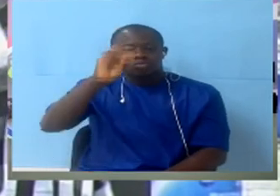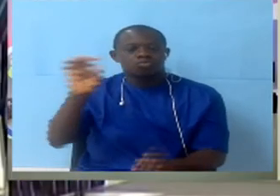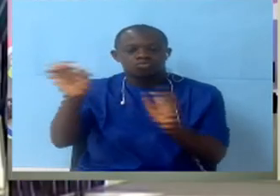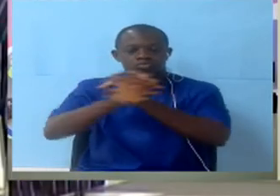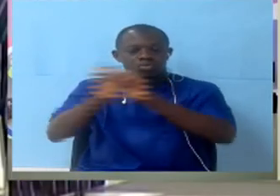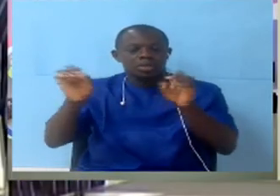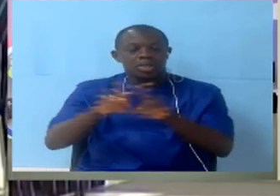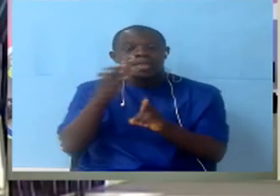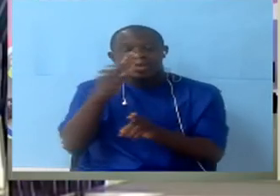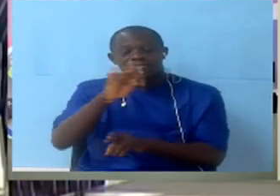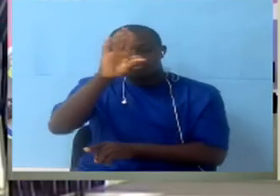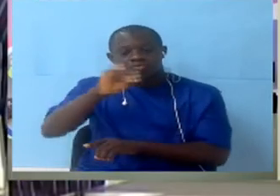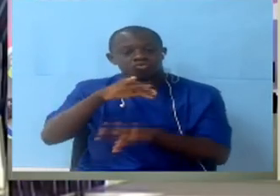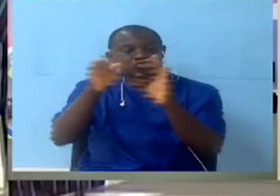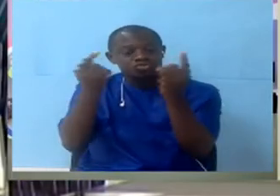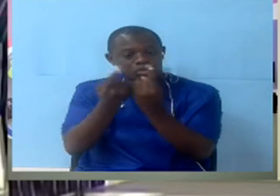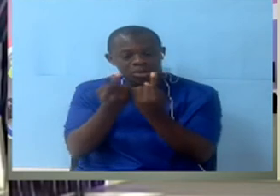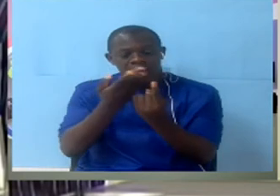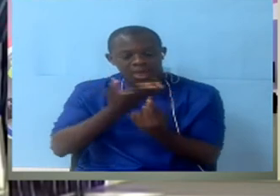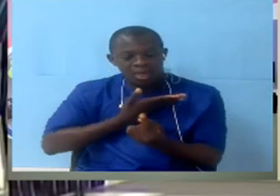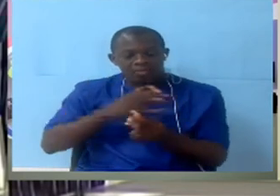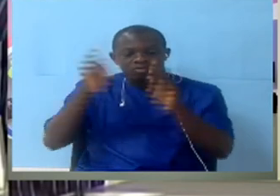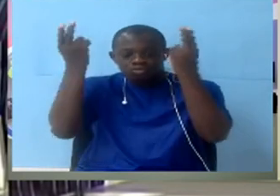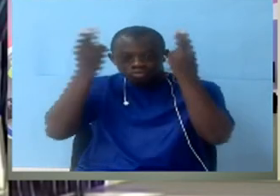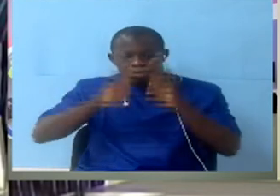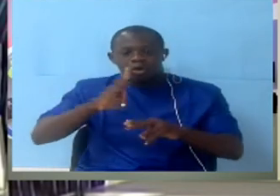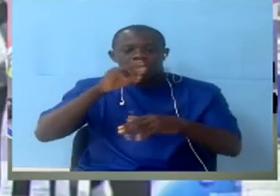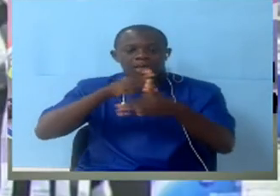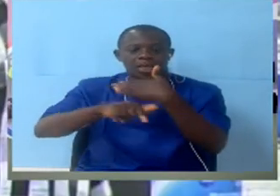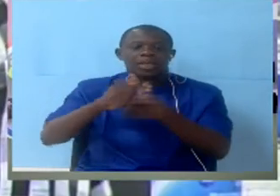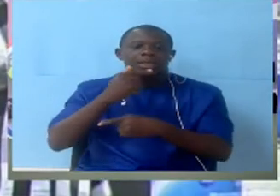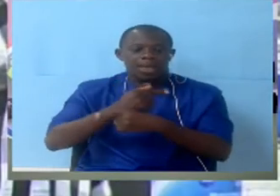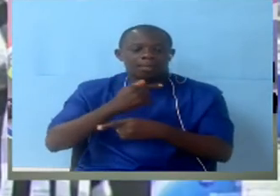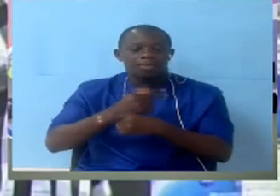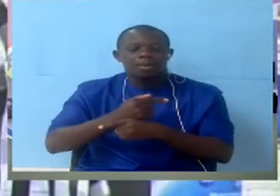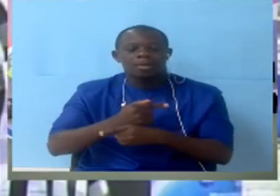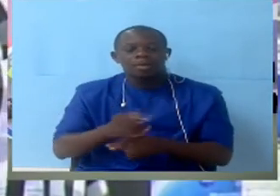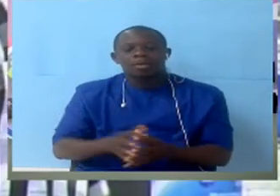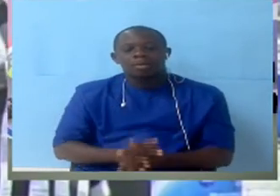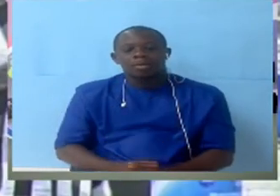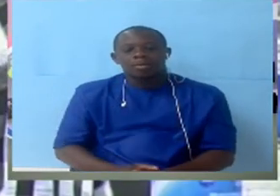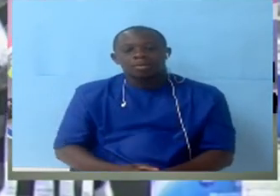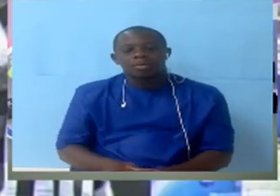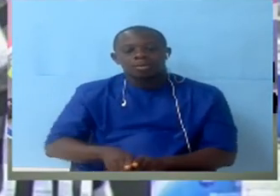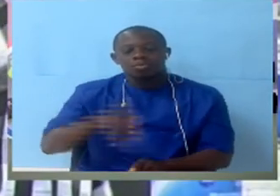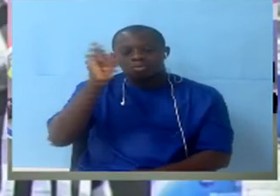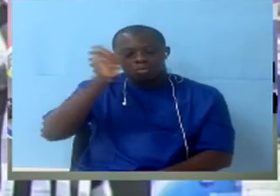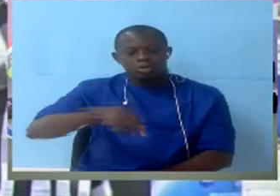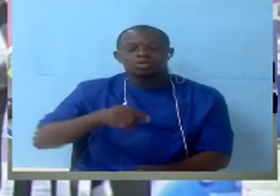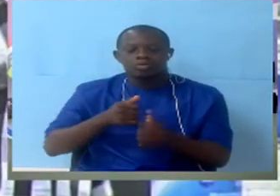anything, but even if he does something, there is law in the country. Luwa enda kasilo tamandi, ban luwa man tamaka no time.